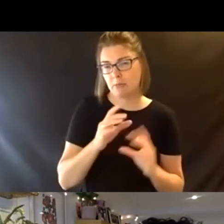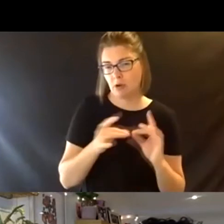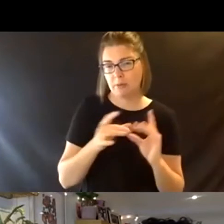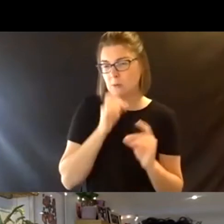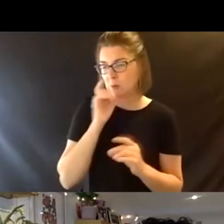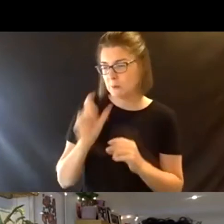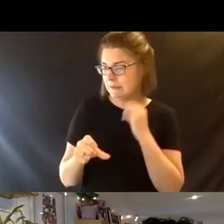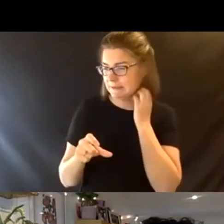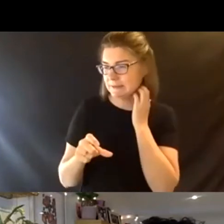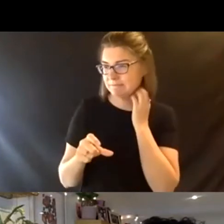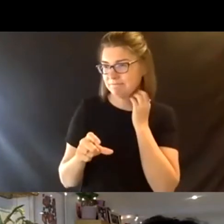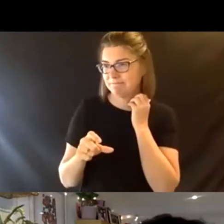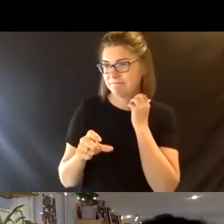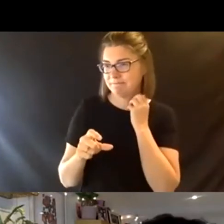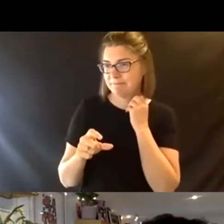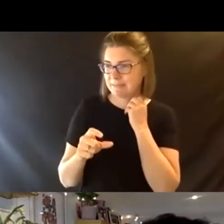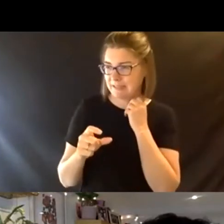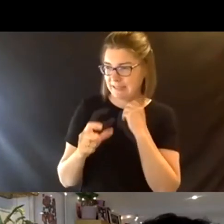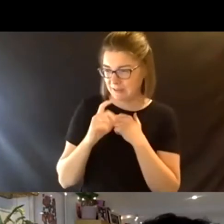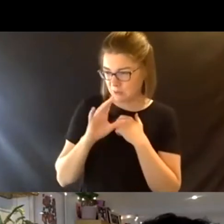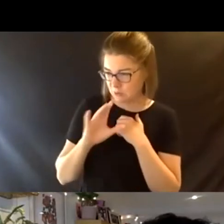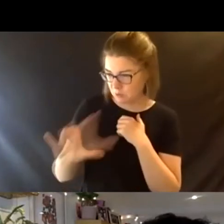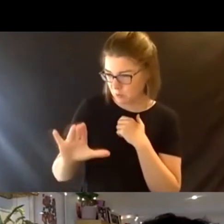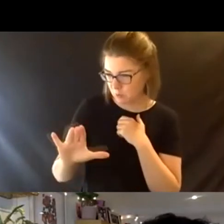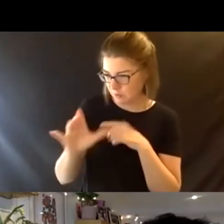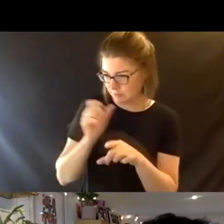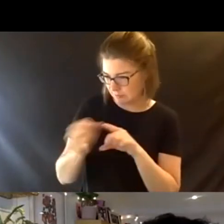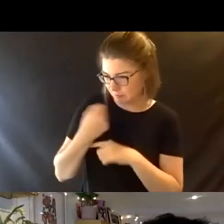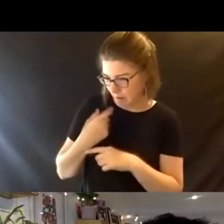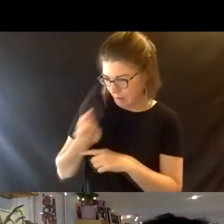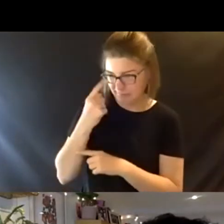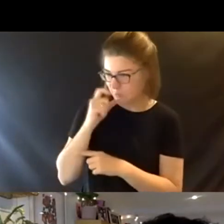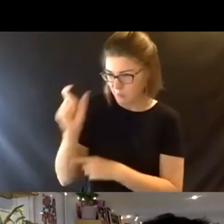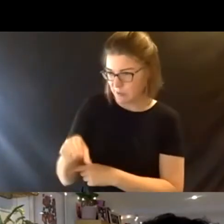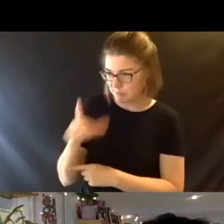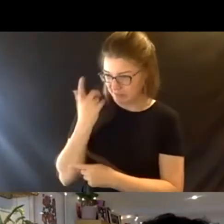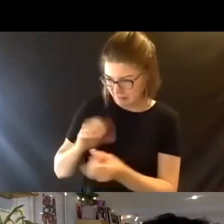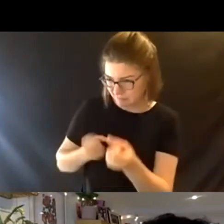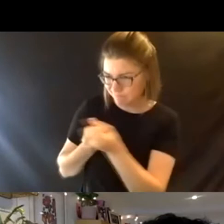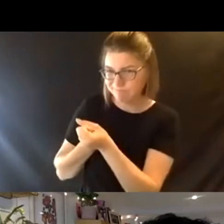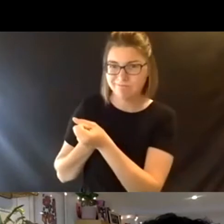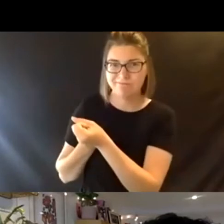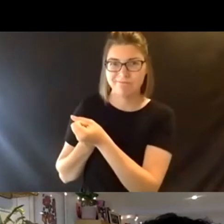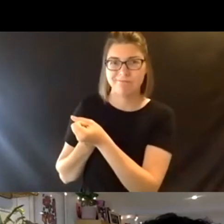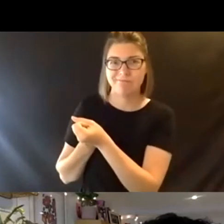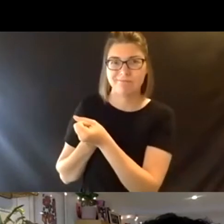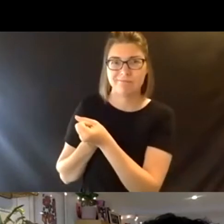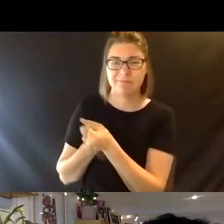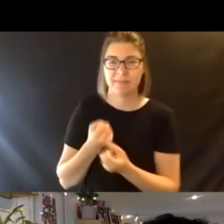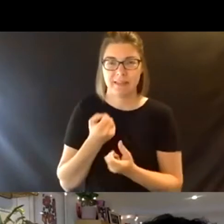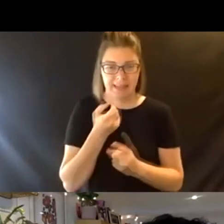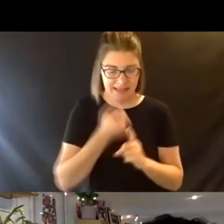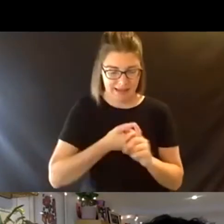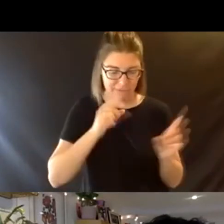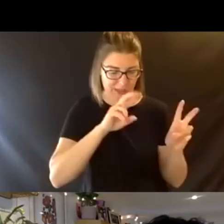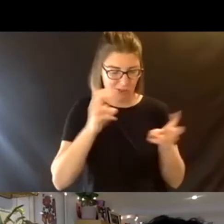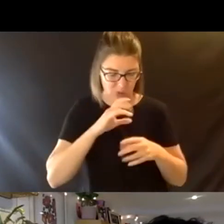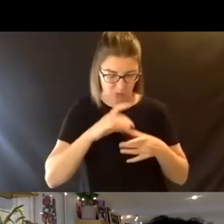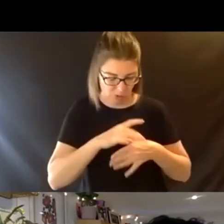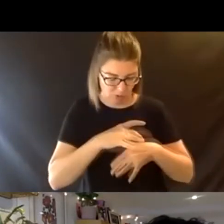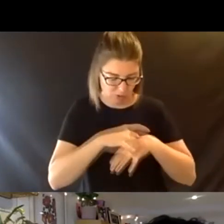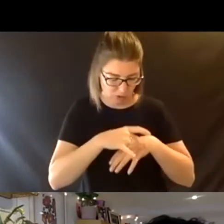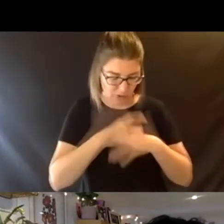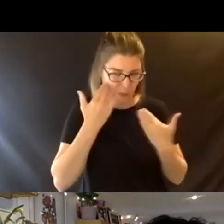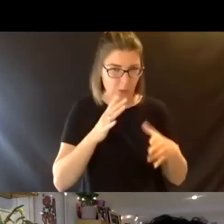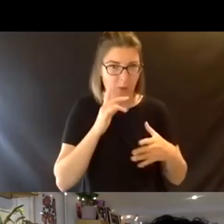to understand something to be, you know, in solidarity with it. I may not understand every single issue on earth, but I also know that my liberation is